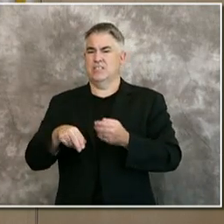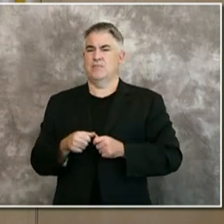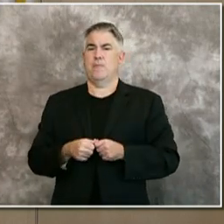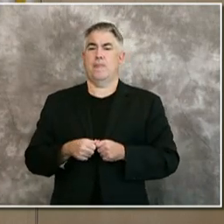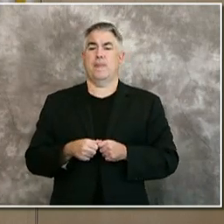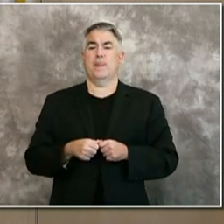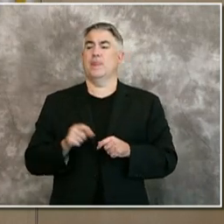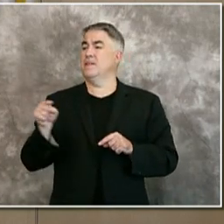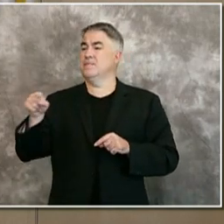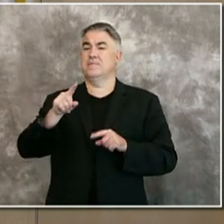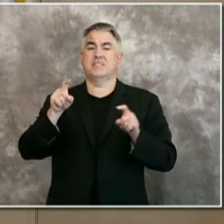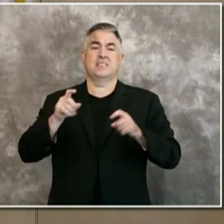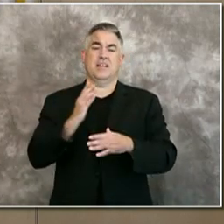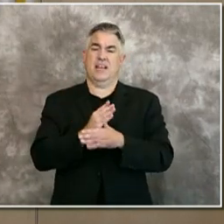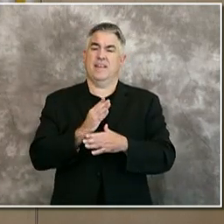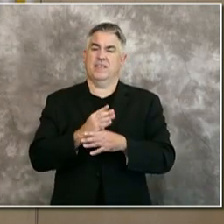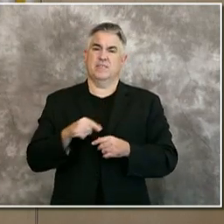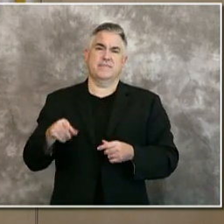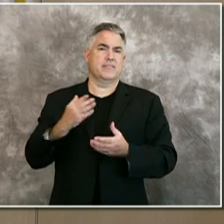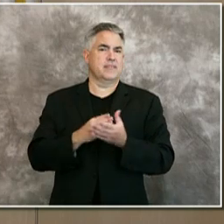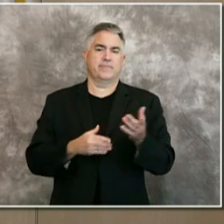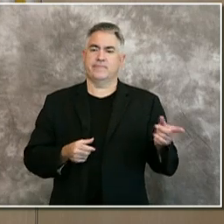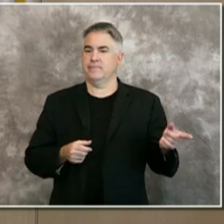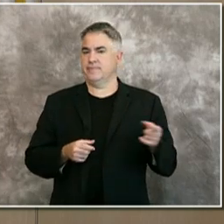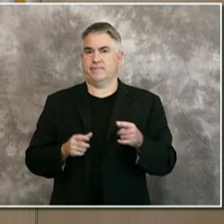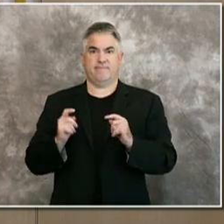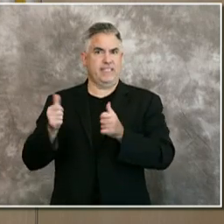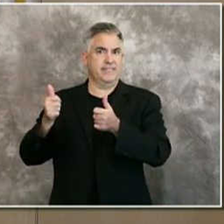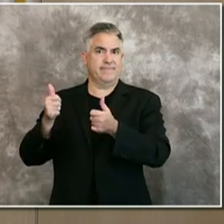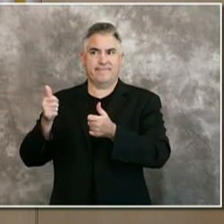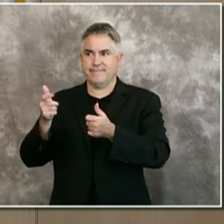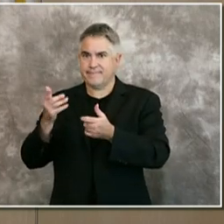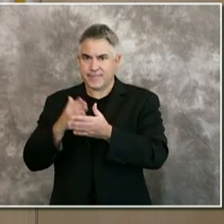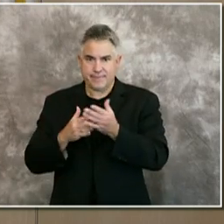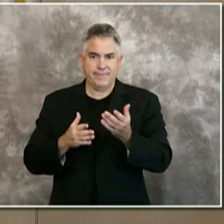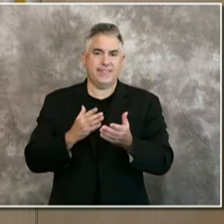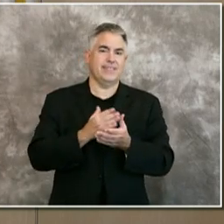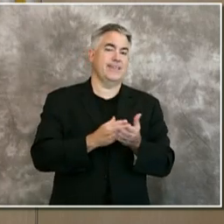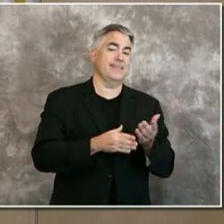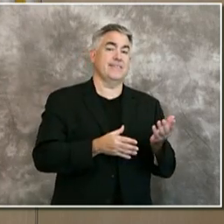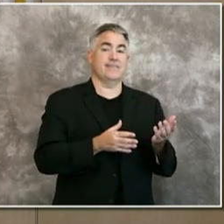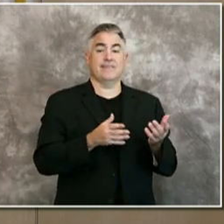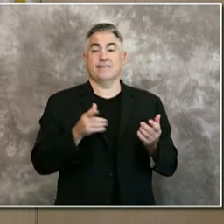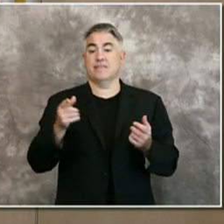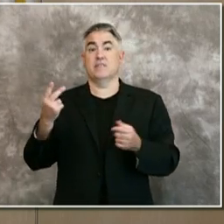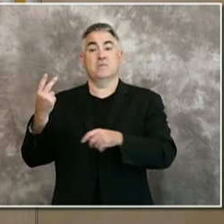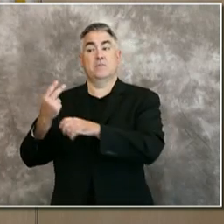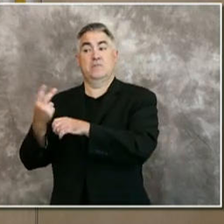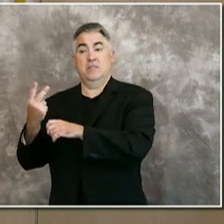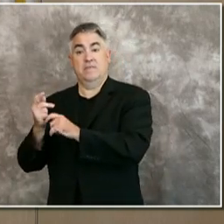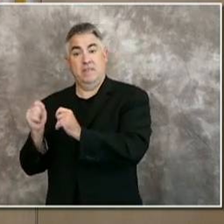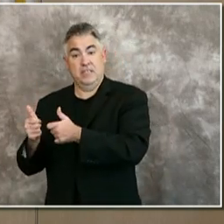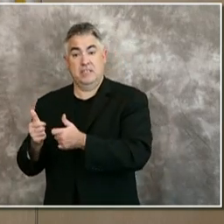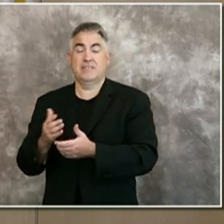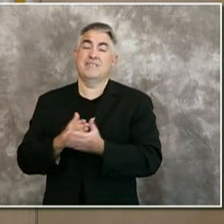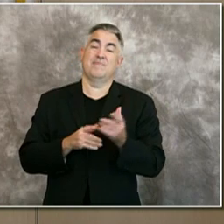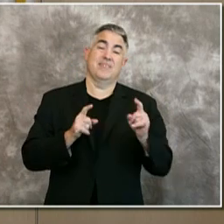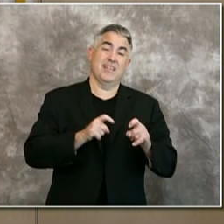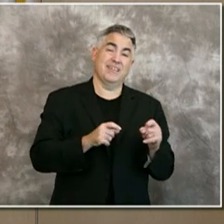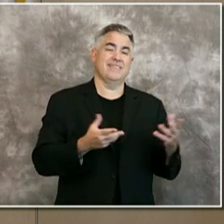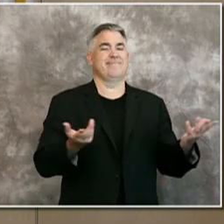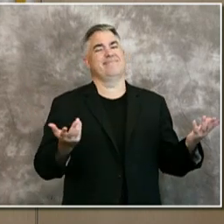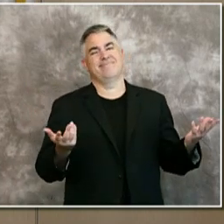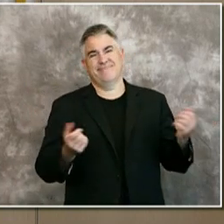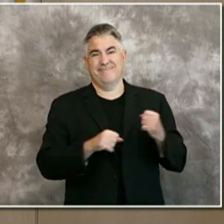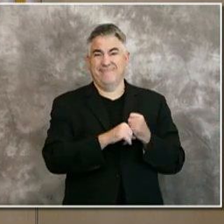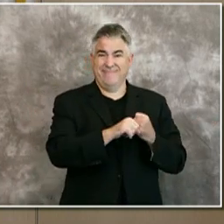much or less in terms of 2-3 days, and some are more, sometimes